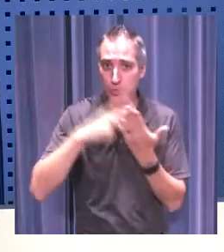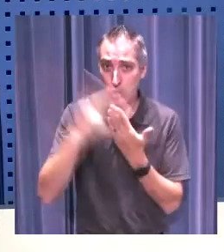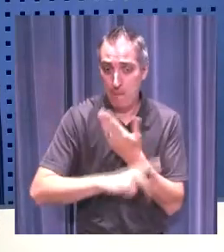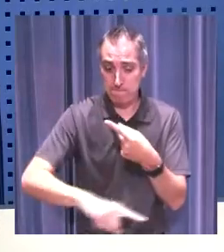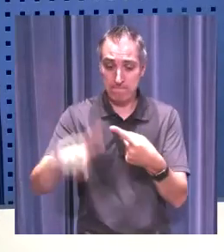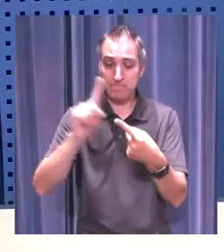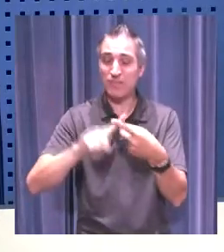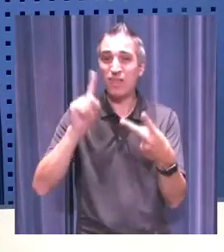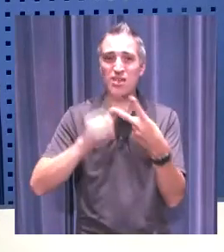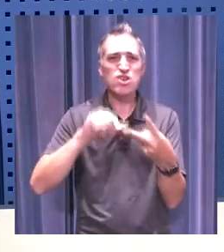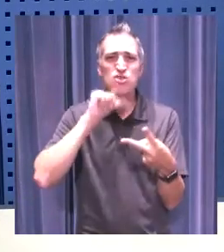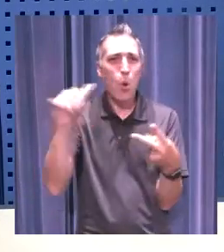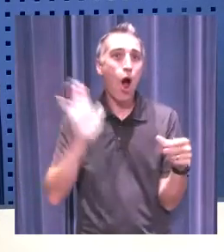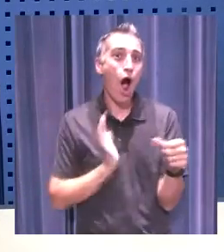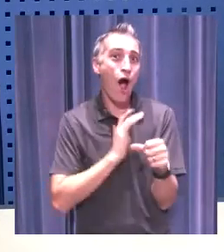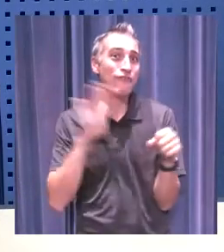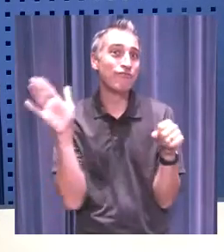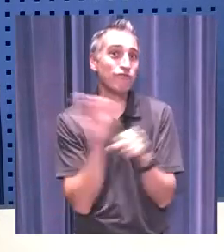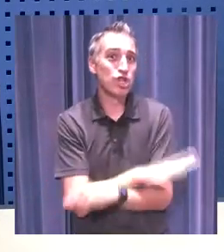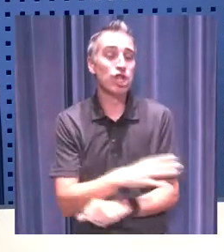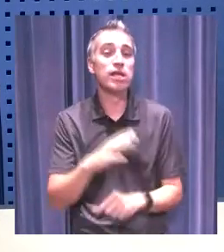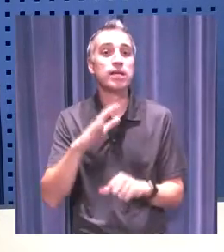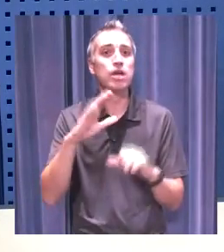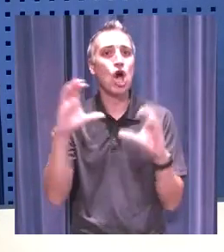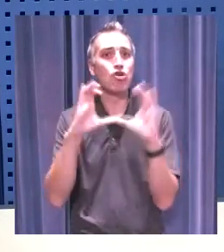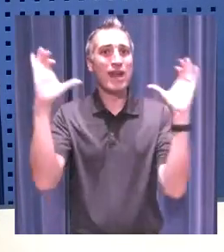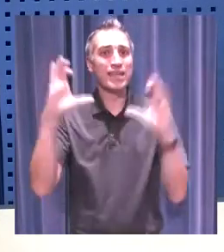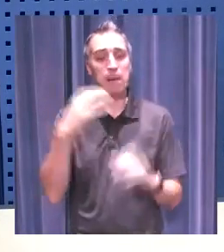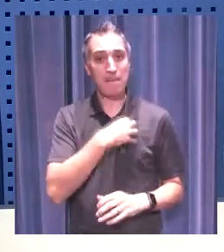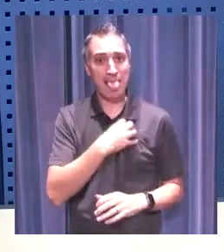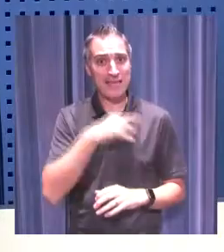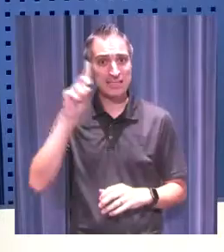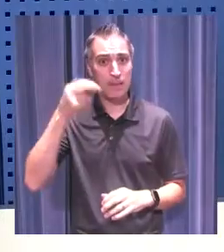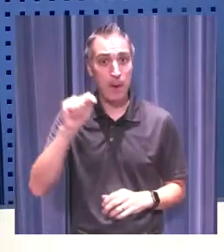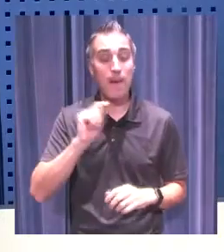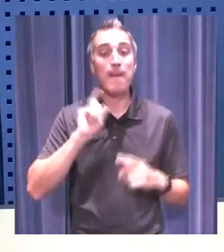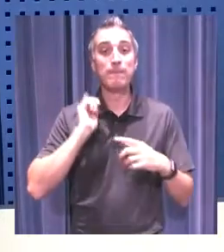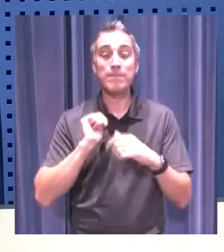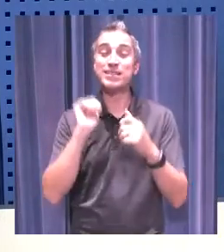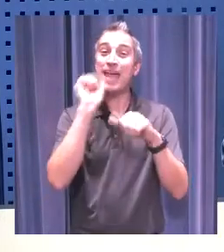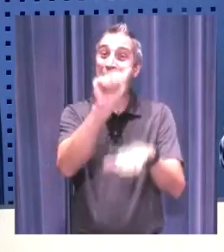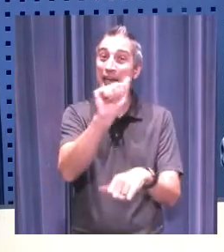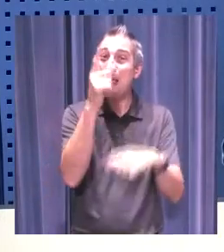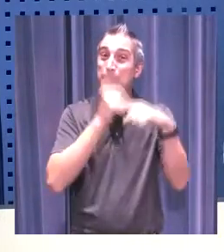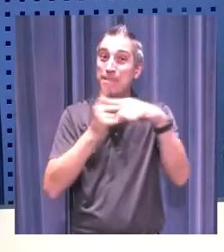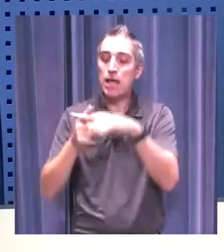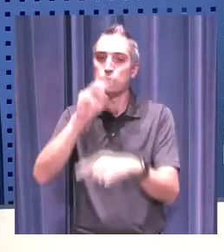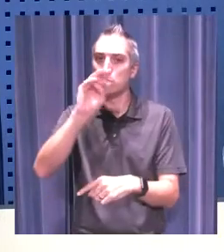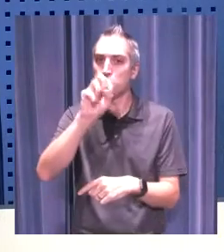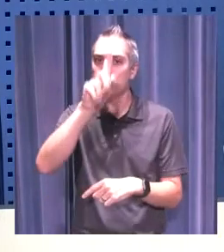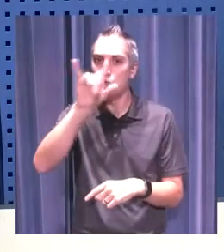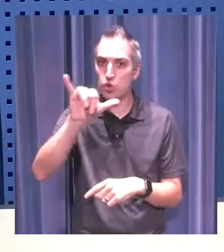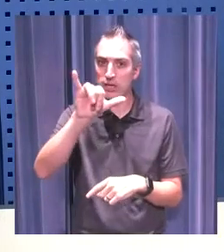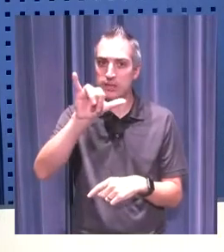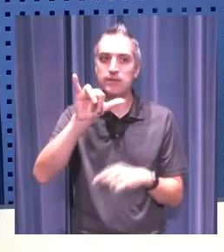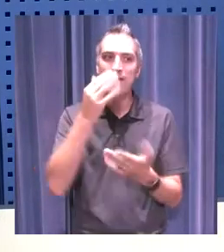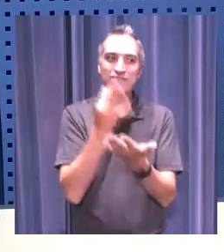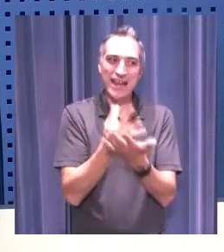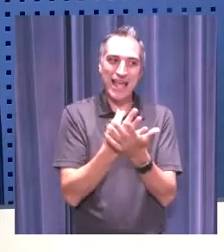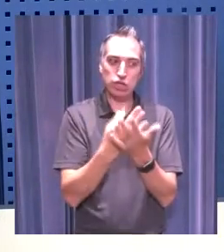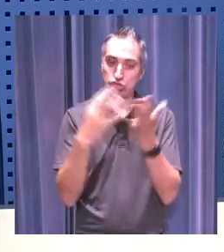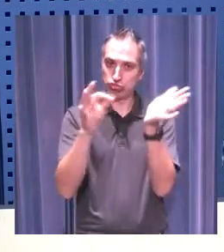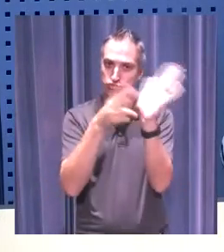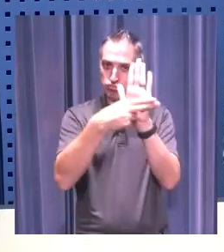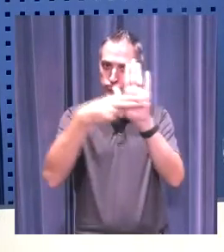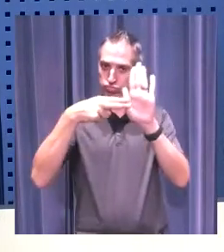nor our fully accredited police department, nor our continuing A+ Moody financial rating. I have